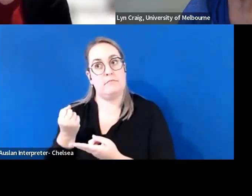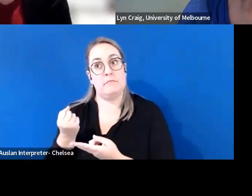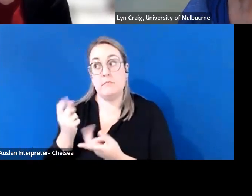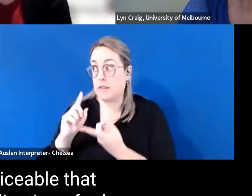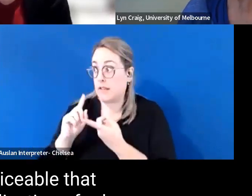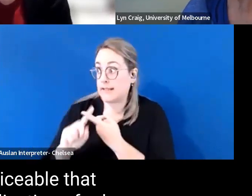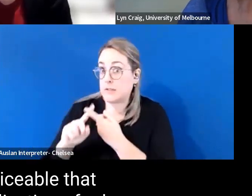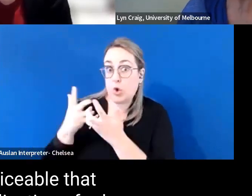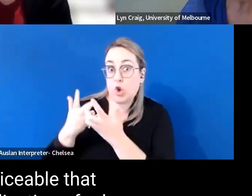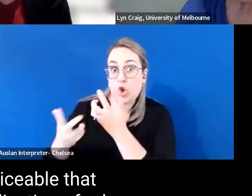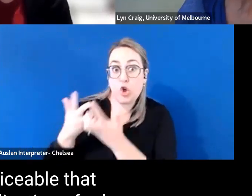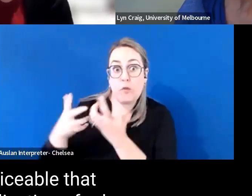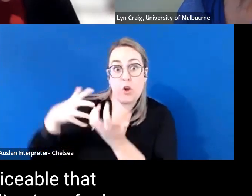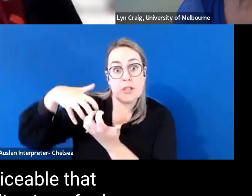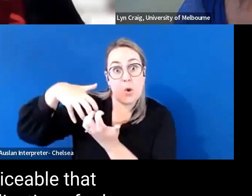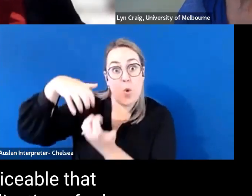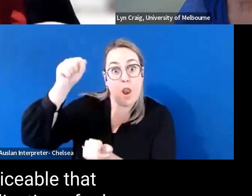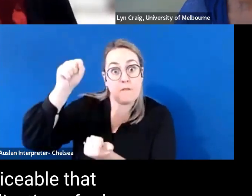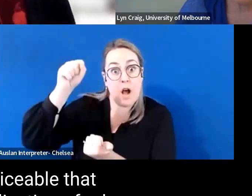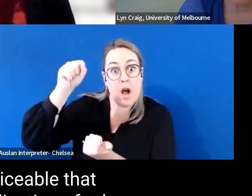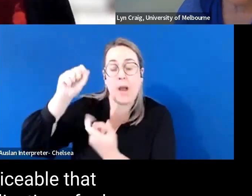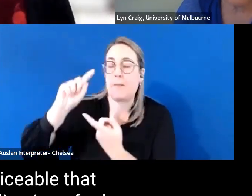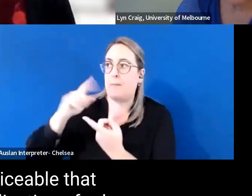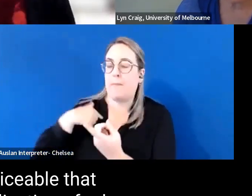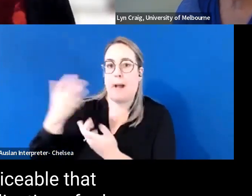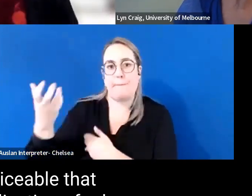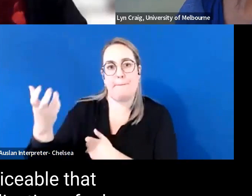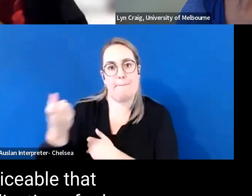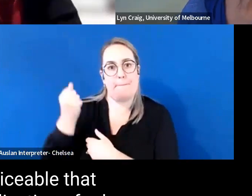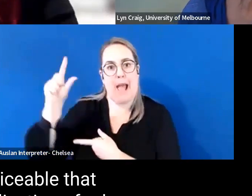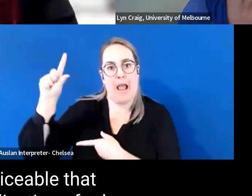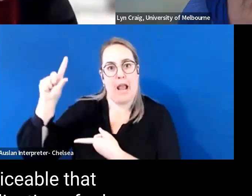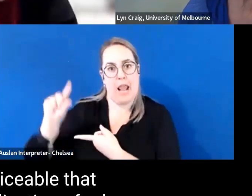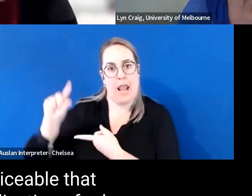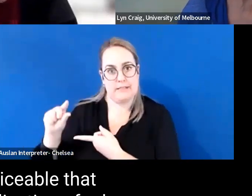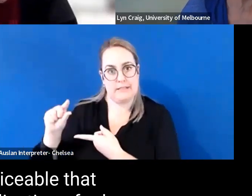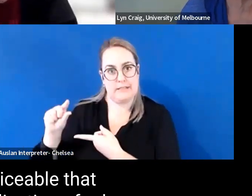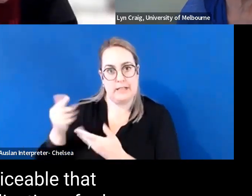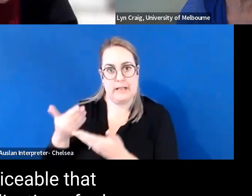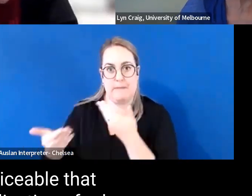requirements, it's quite noticeable that the professionalization of